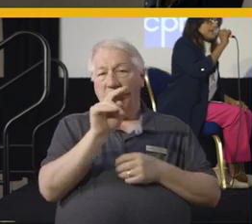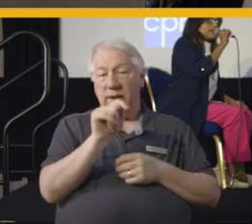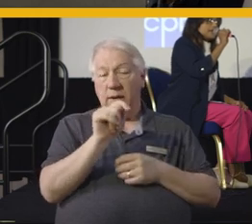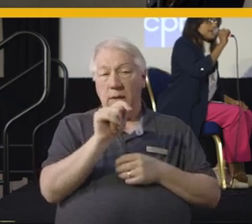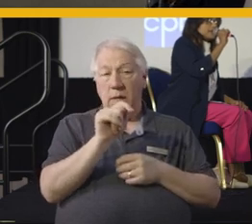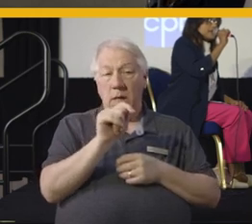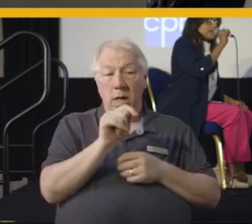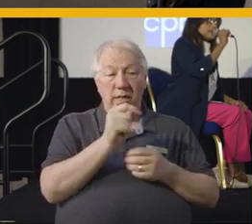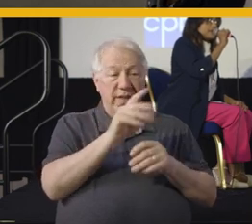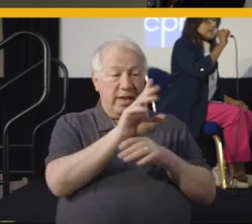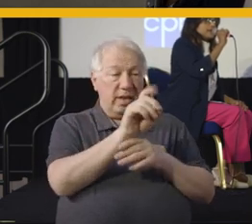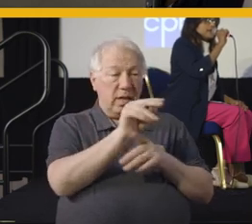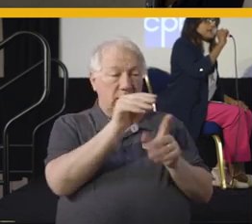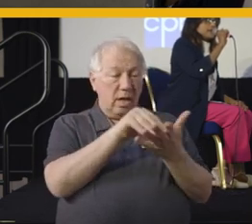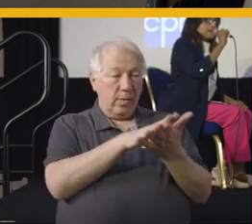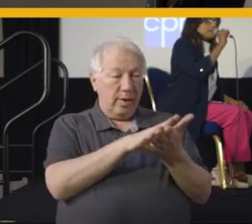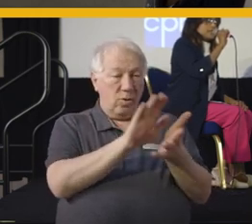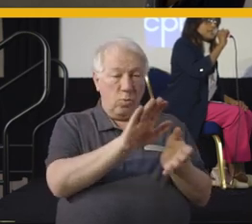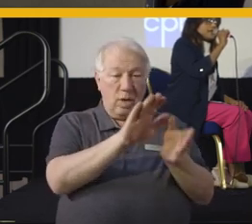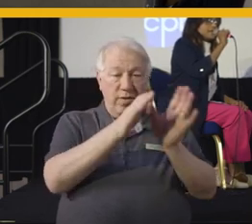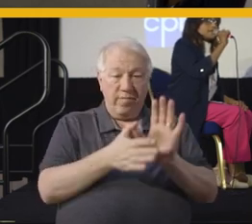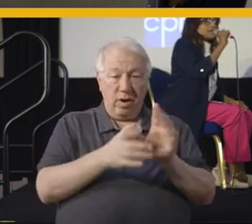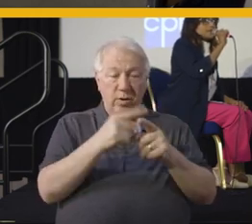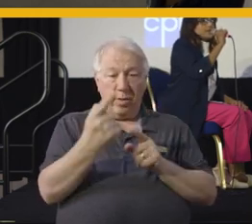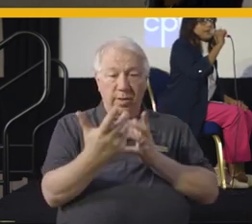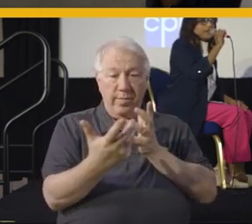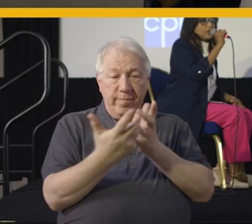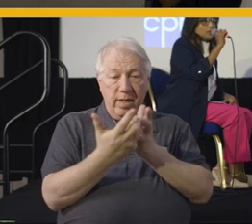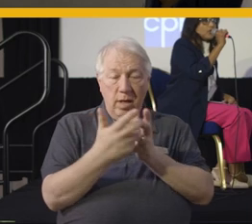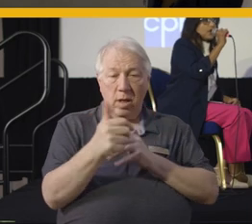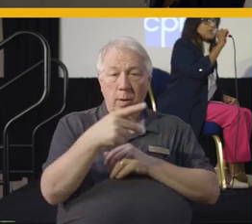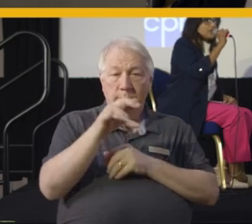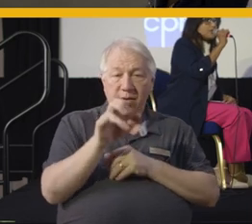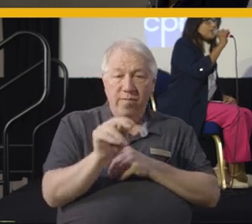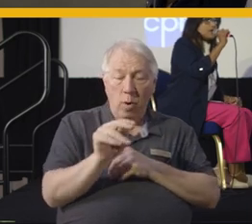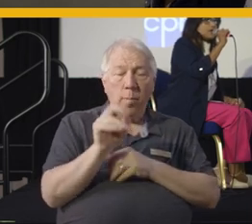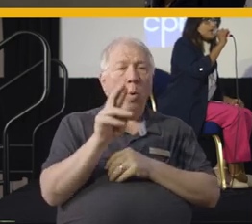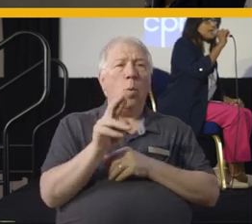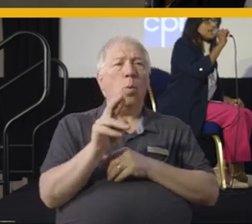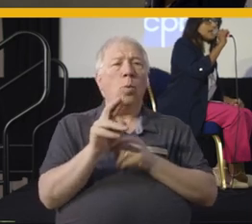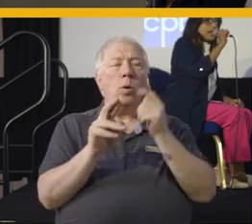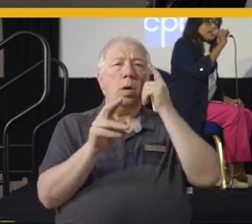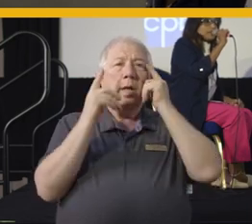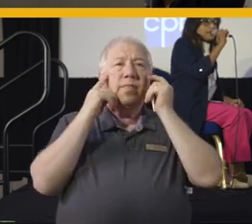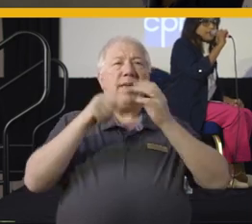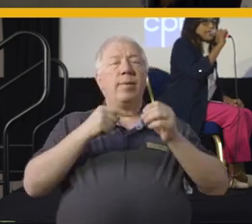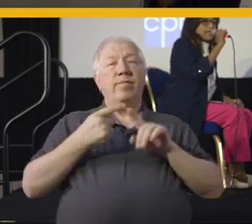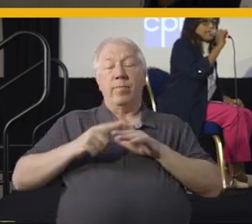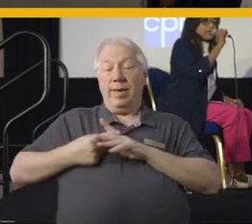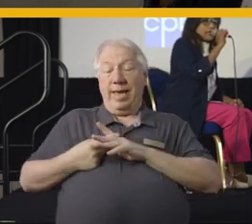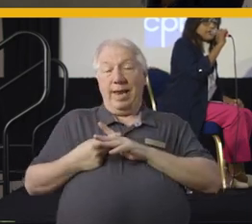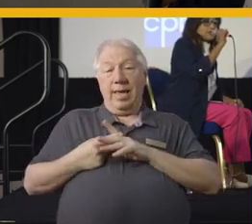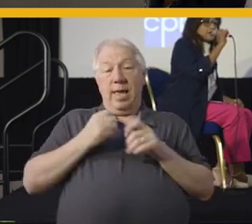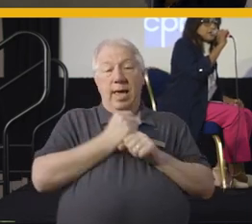convert the existing documentary into something that fits into another platform, or are you thinking about it from the very